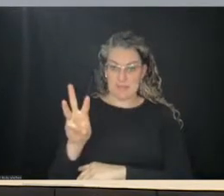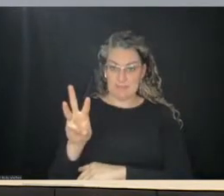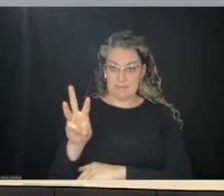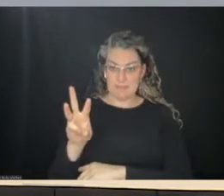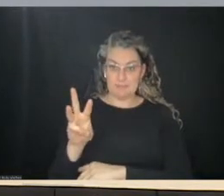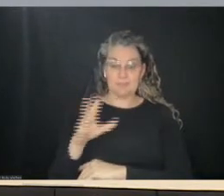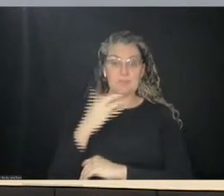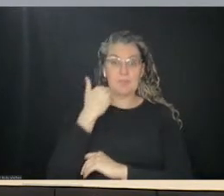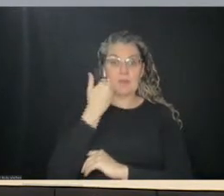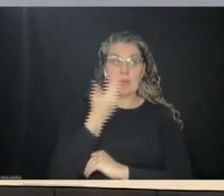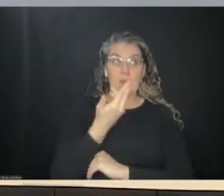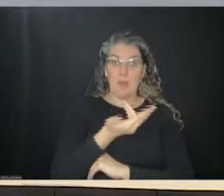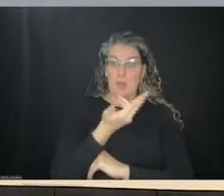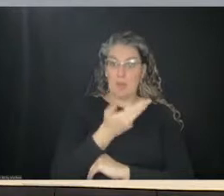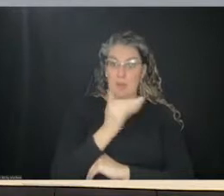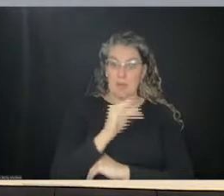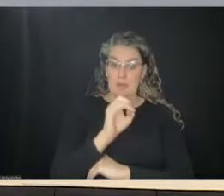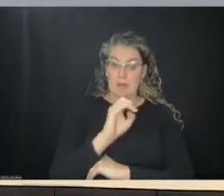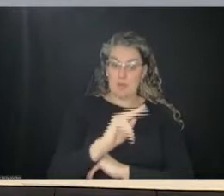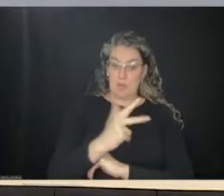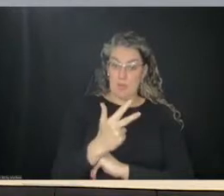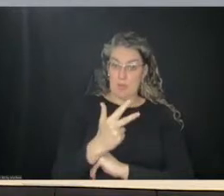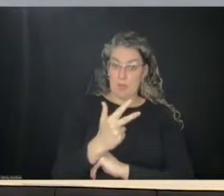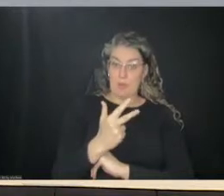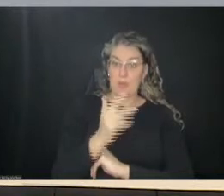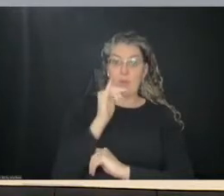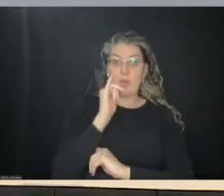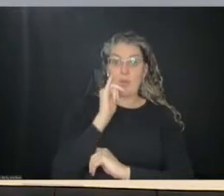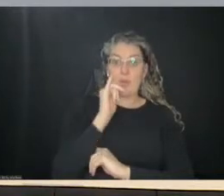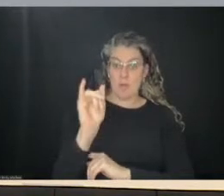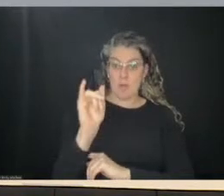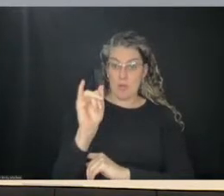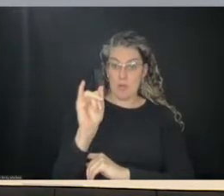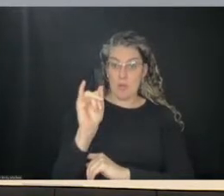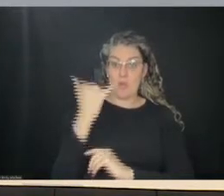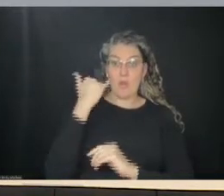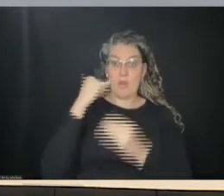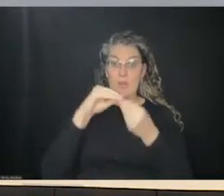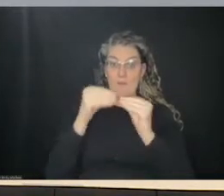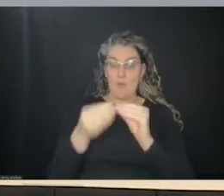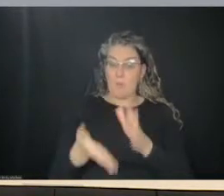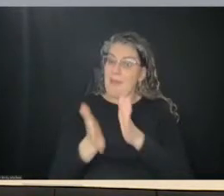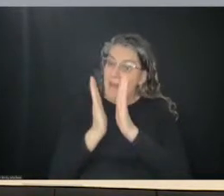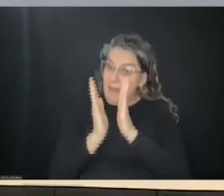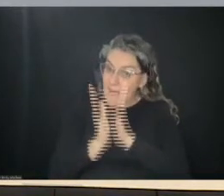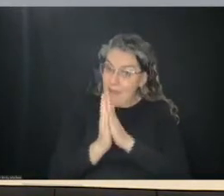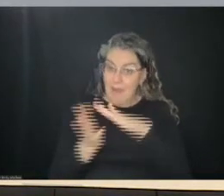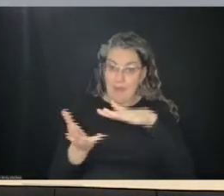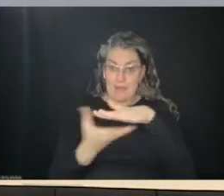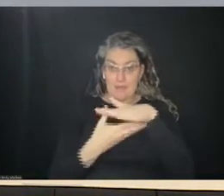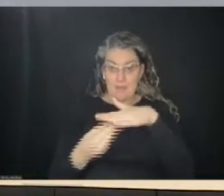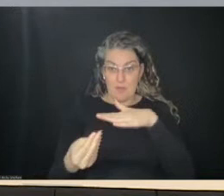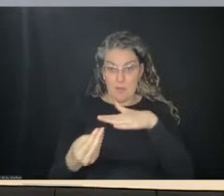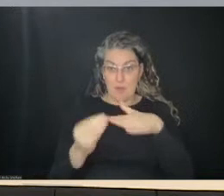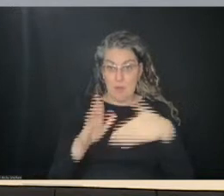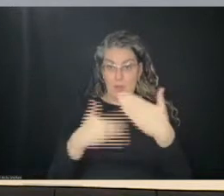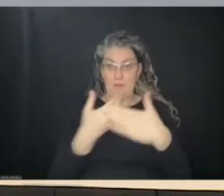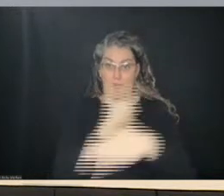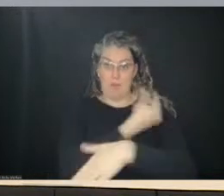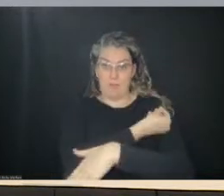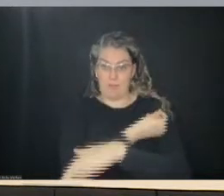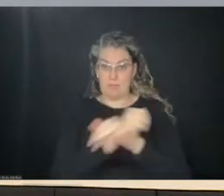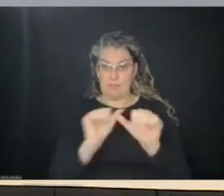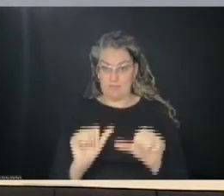Thursday, June 3rd, individuals can call the vaccine booking line to request a copy of their vaccine record. You can request your